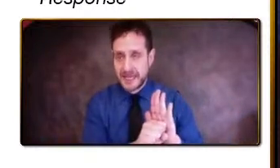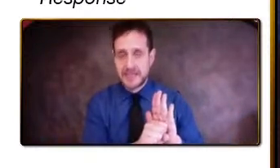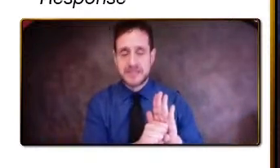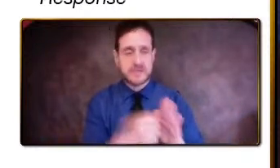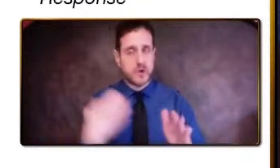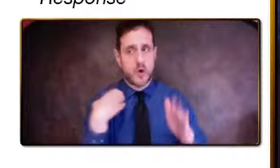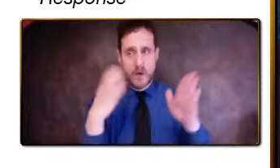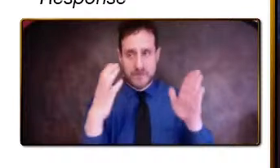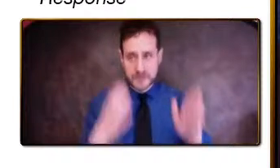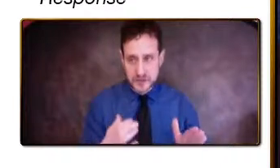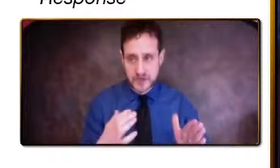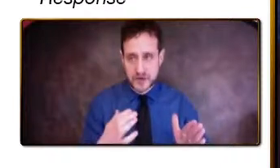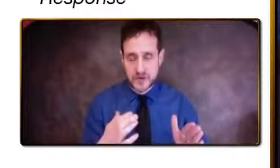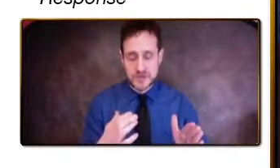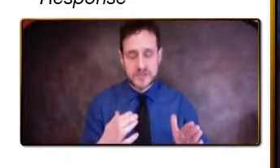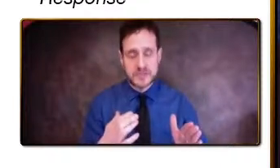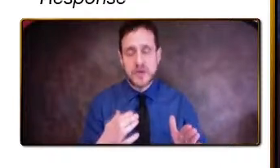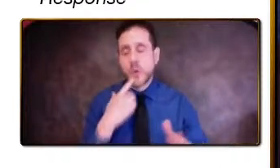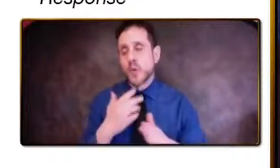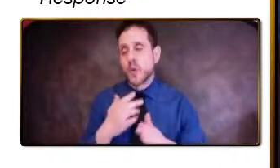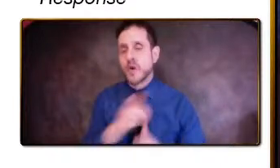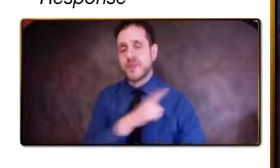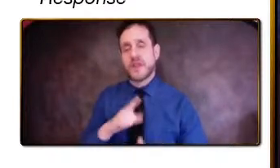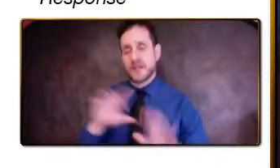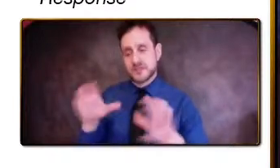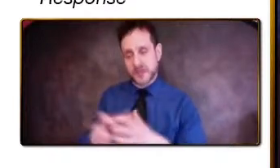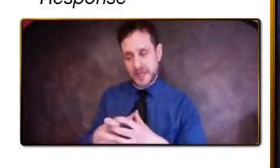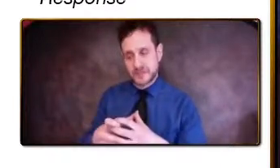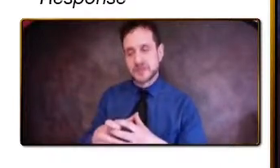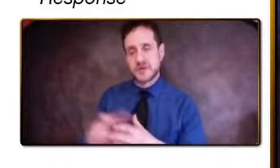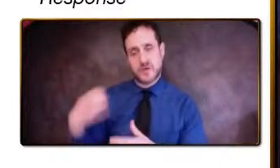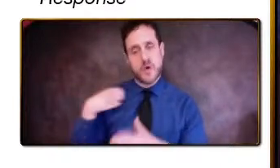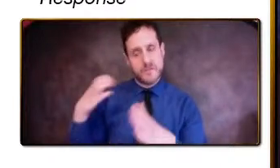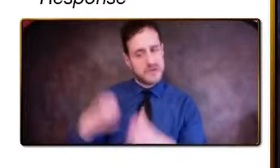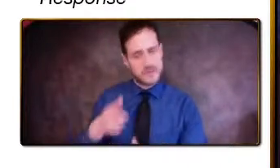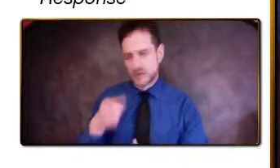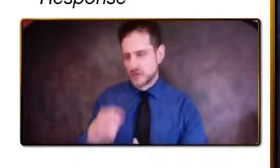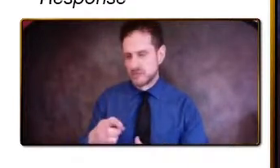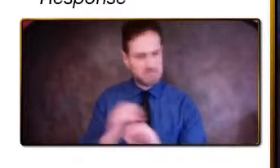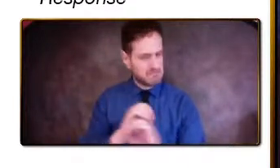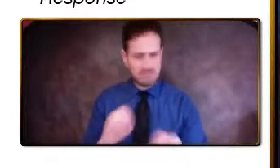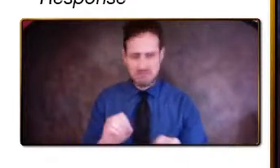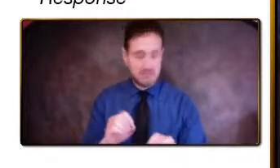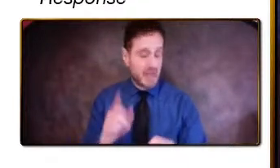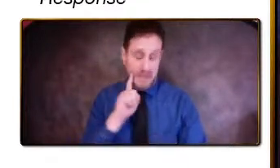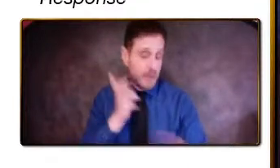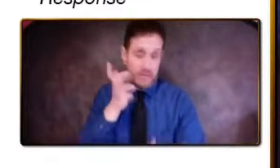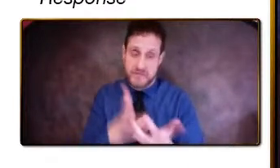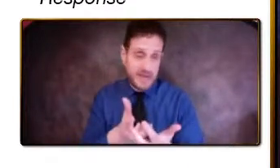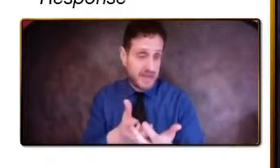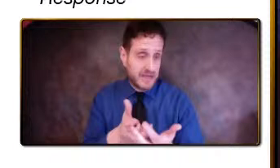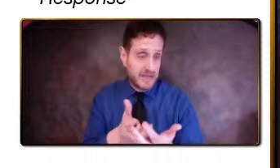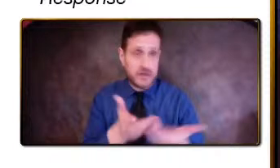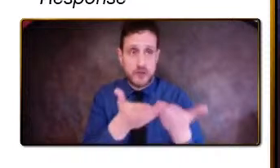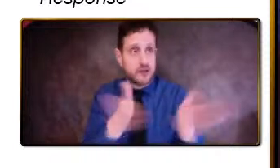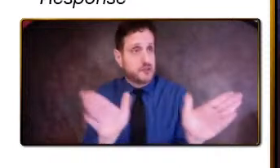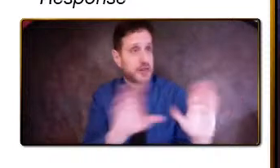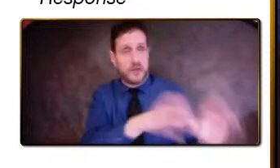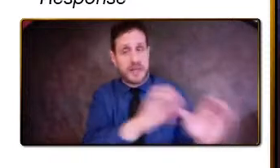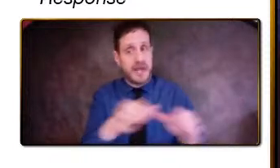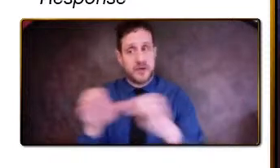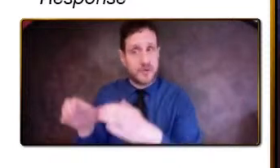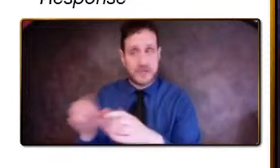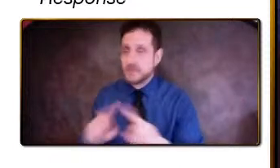of the members of the General Assembly. Elected officials will fall in wherever they fall in, as the rest of the population